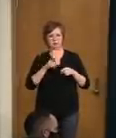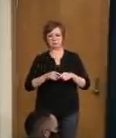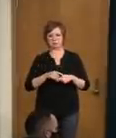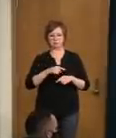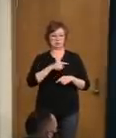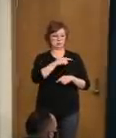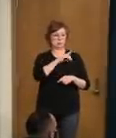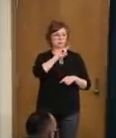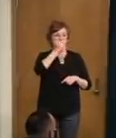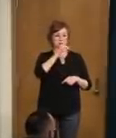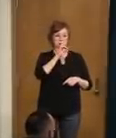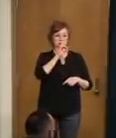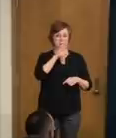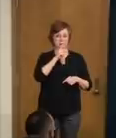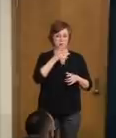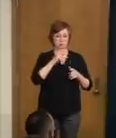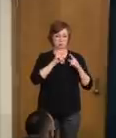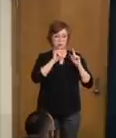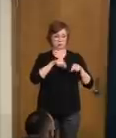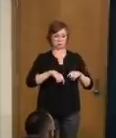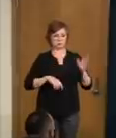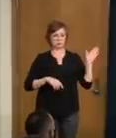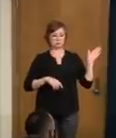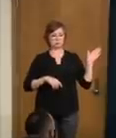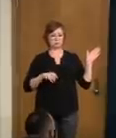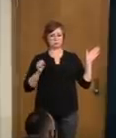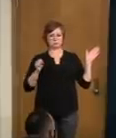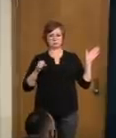Derek, do you want to take that one?